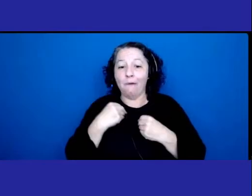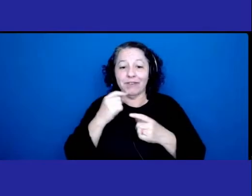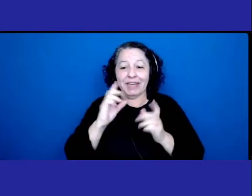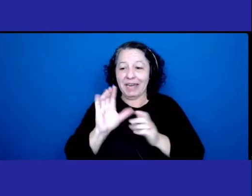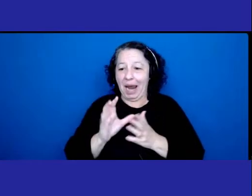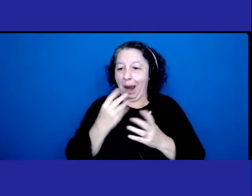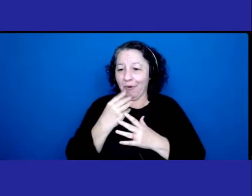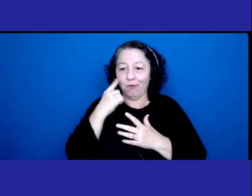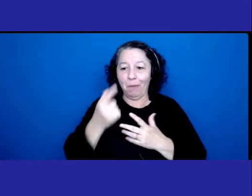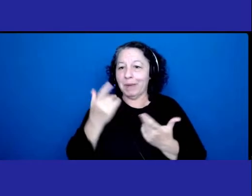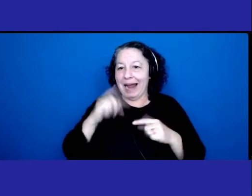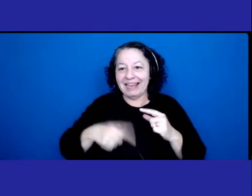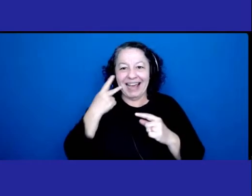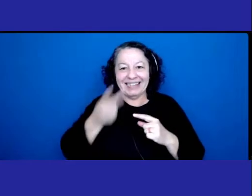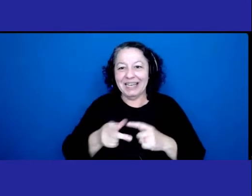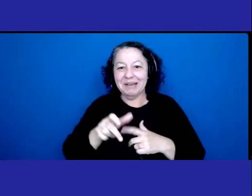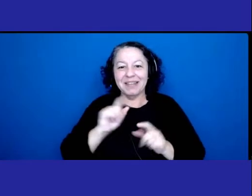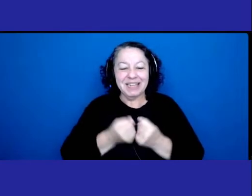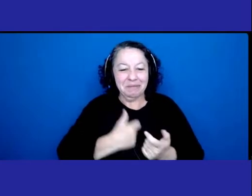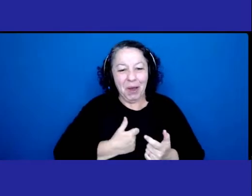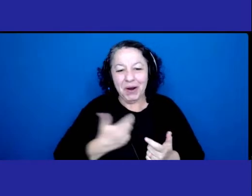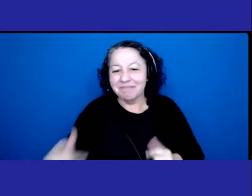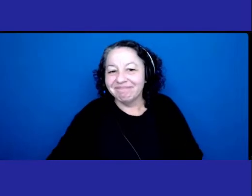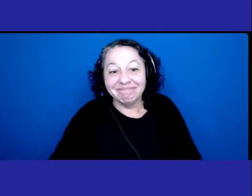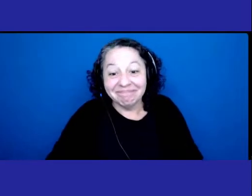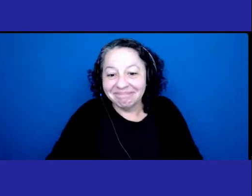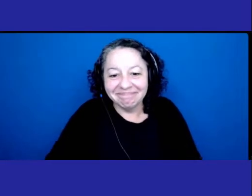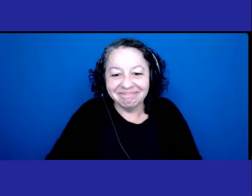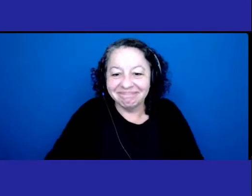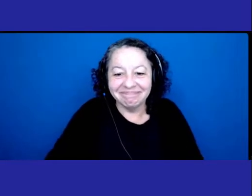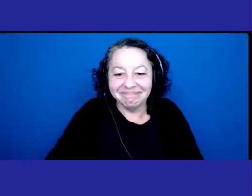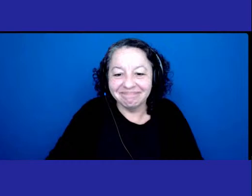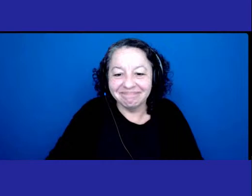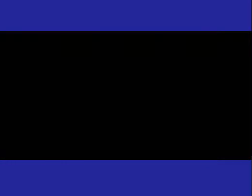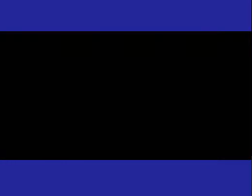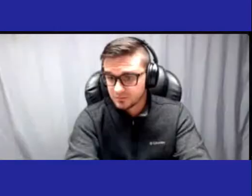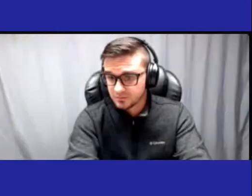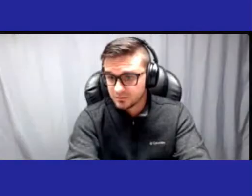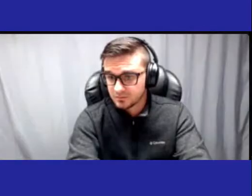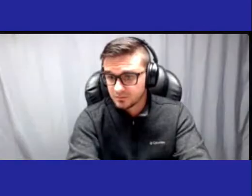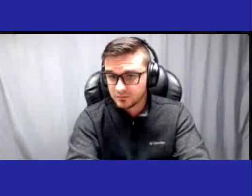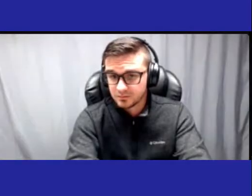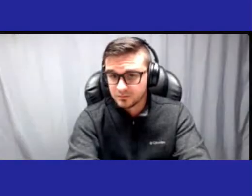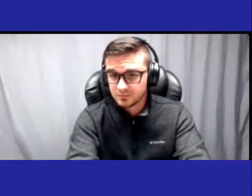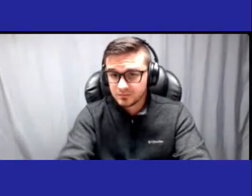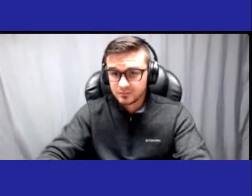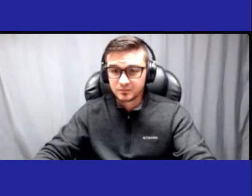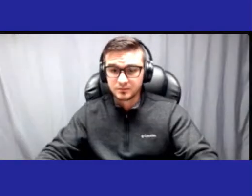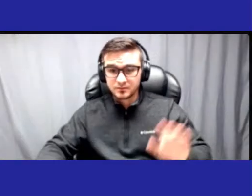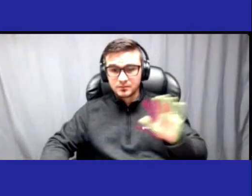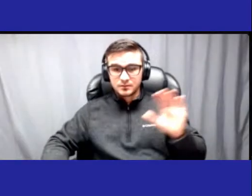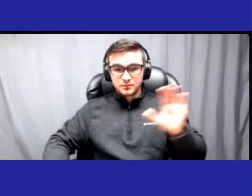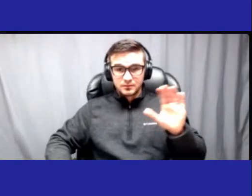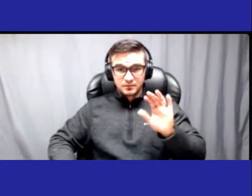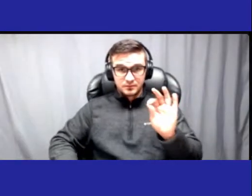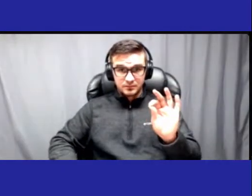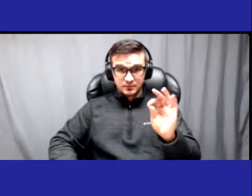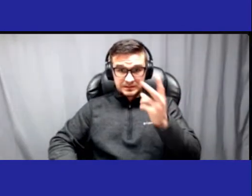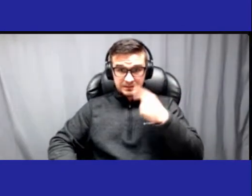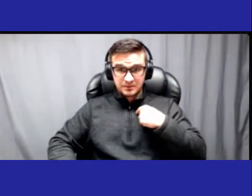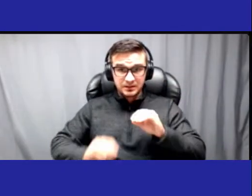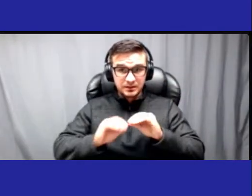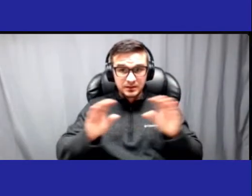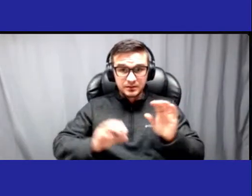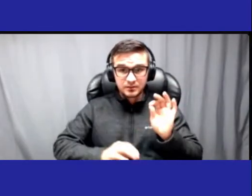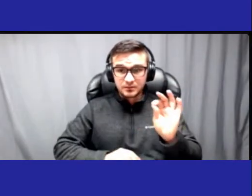expected to deploy 5 or more teams operating 5 to 7 days a week, starting very quickly, starting immediately after activation.